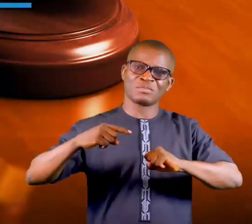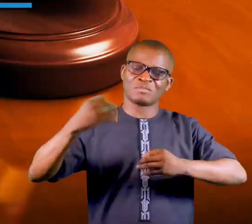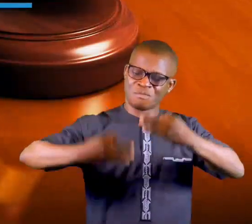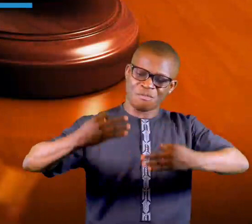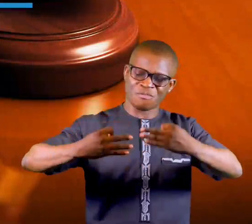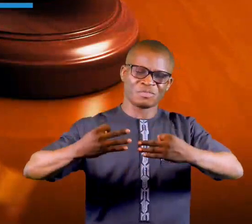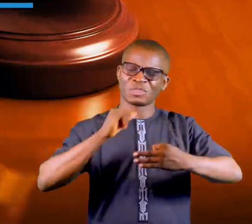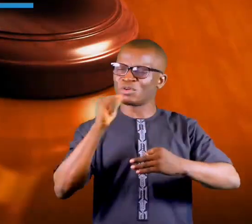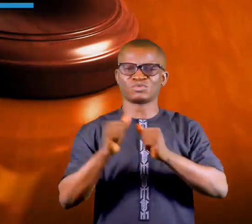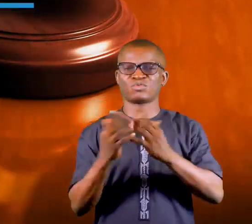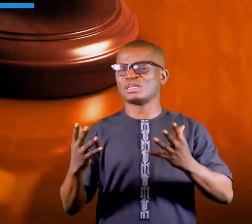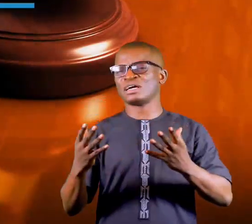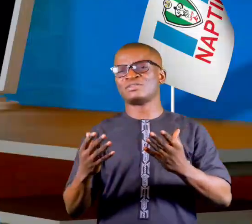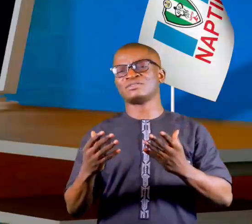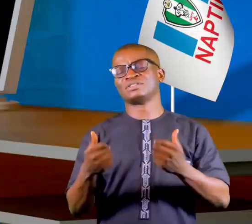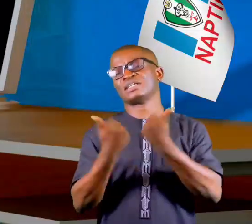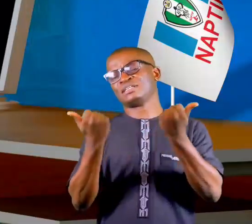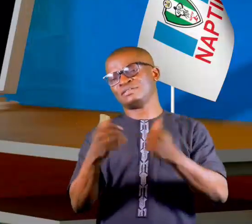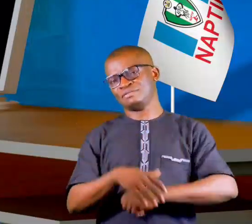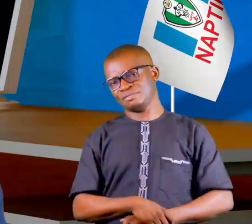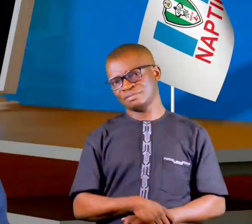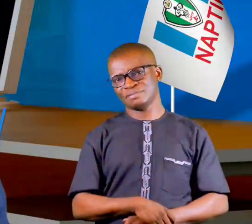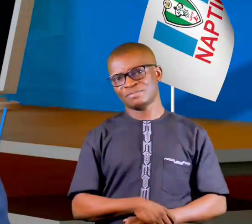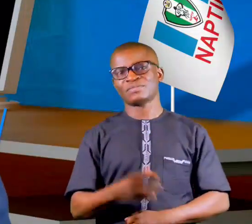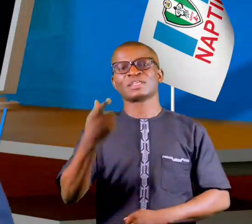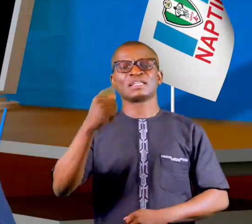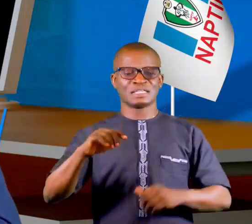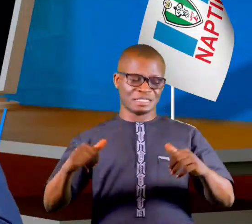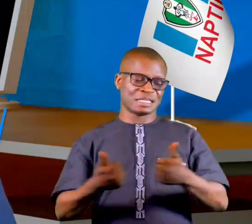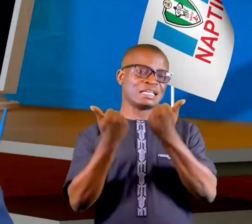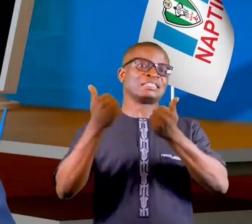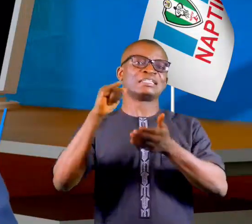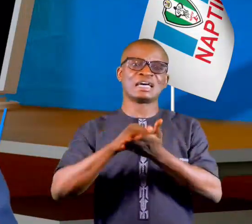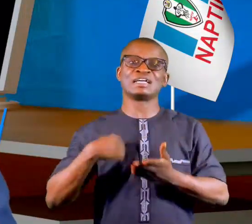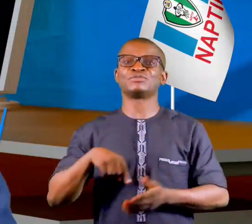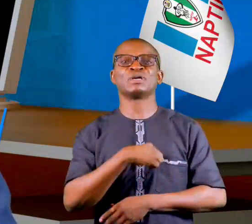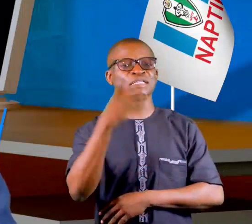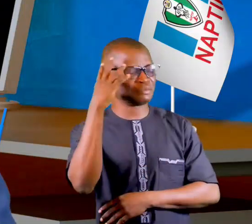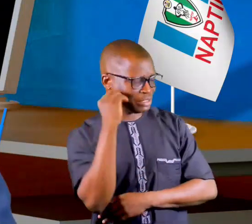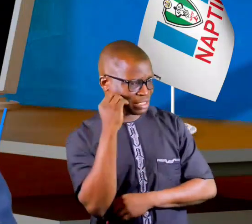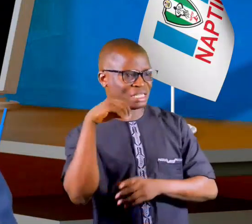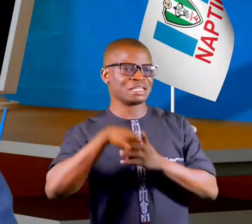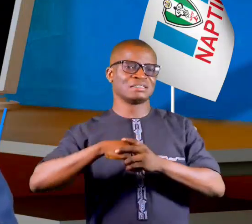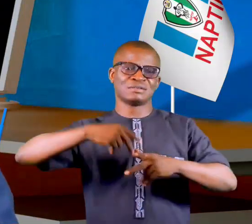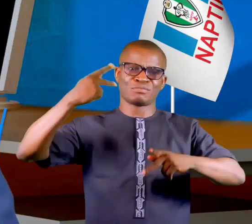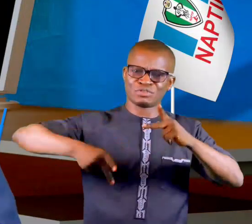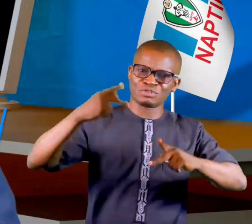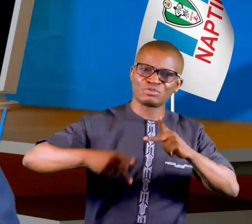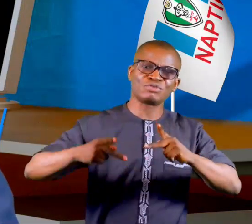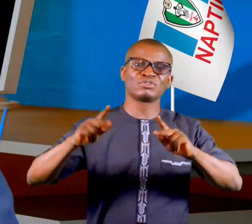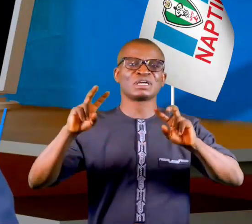not without its challenges. The challenges that we face in prosecution of